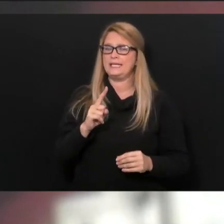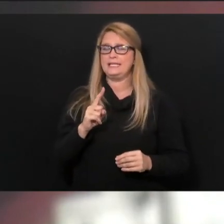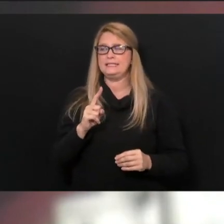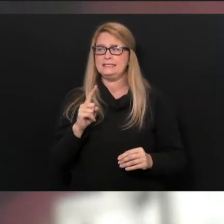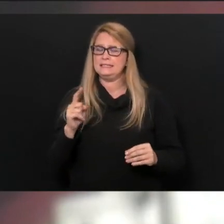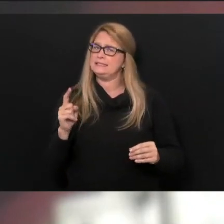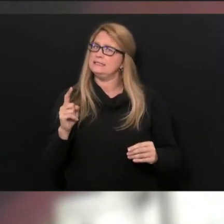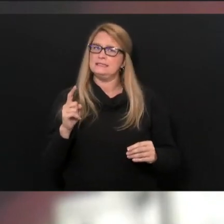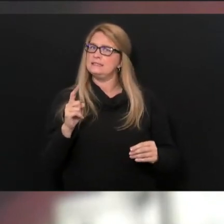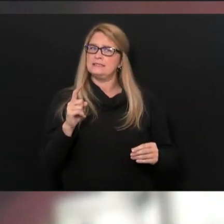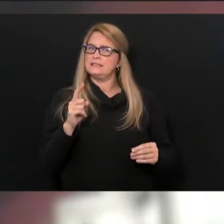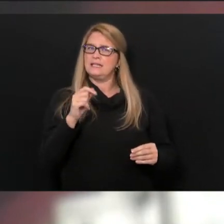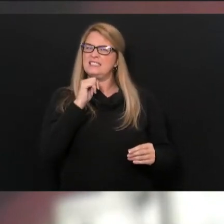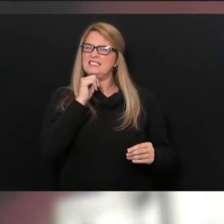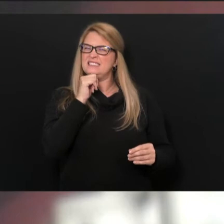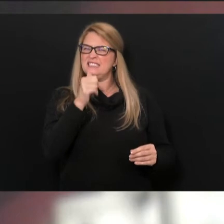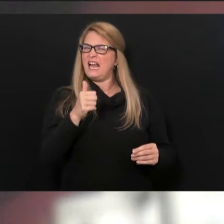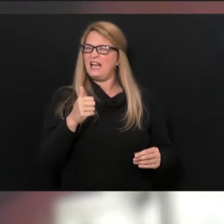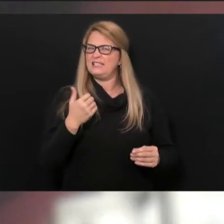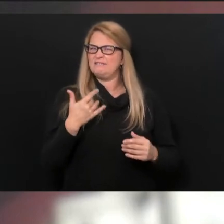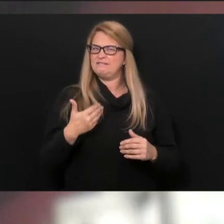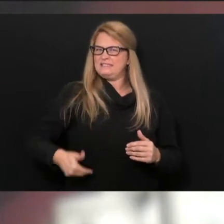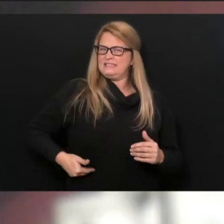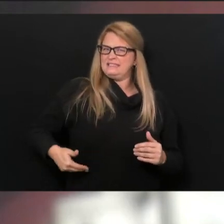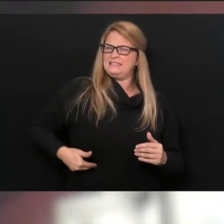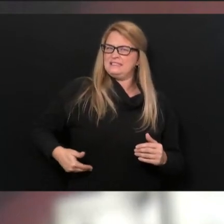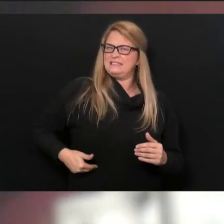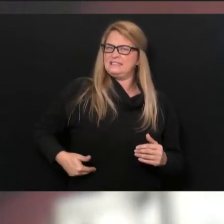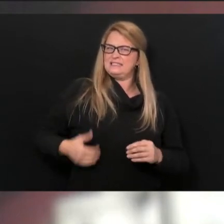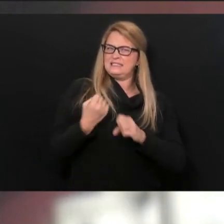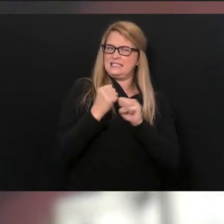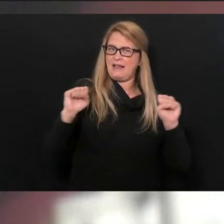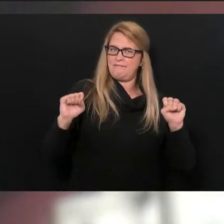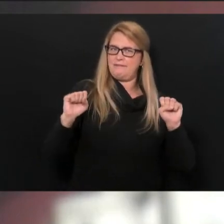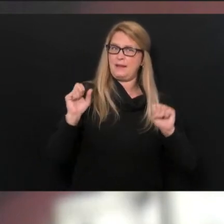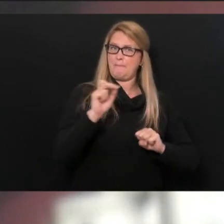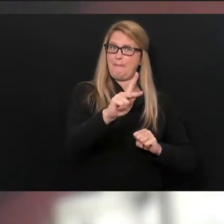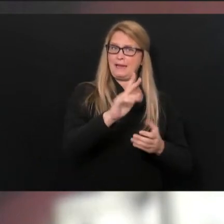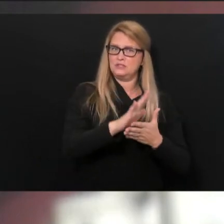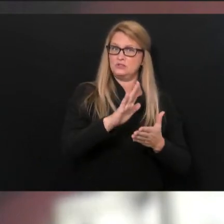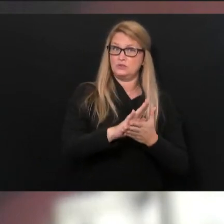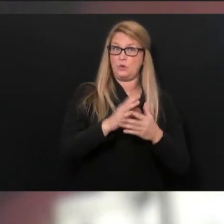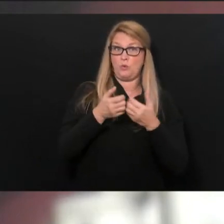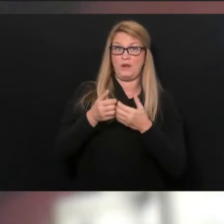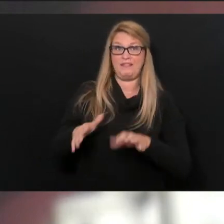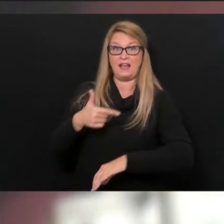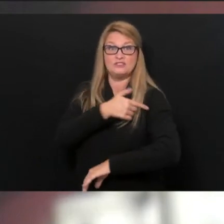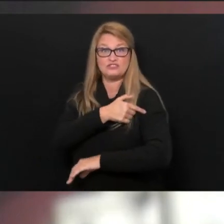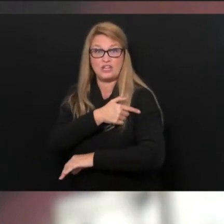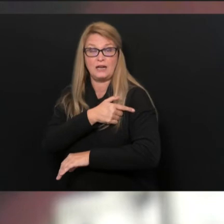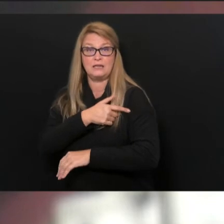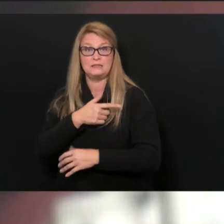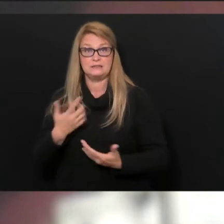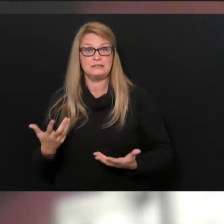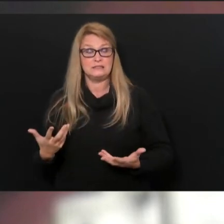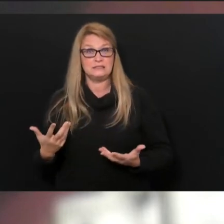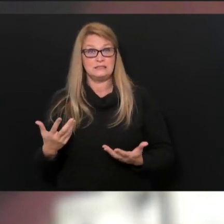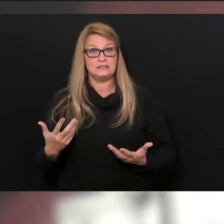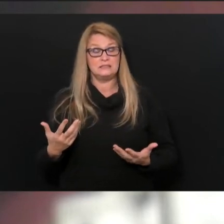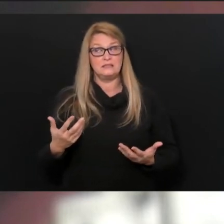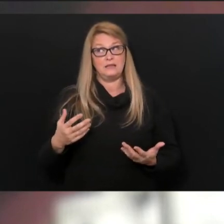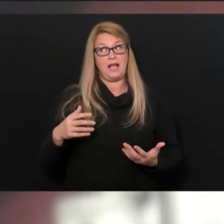are completed, so to speak. Going from 50% to 95% seems like a pretty big deal to some